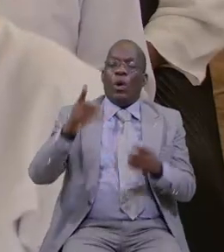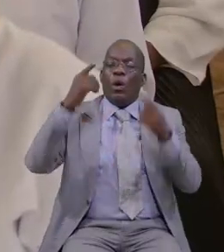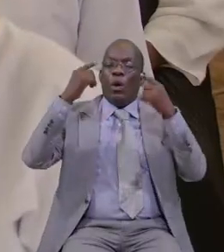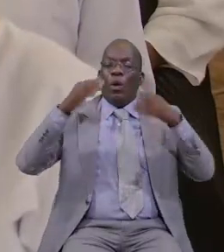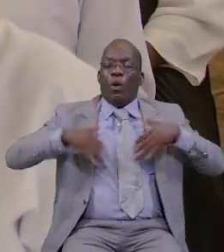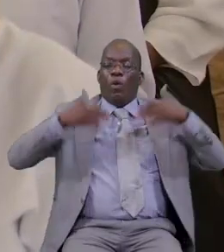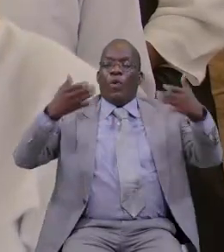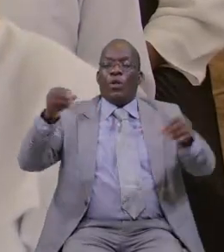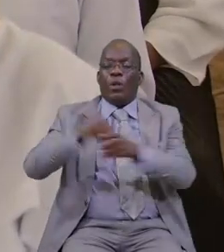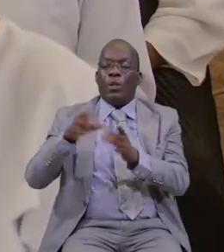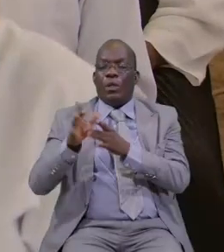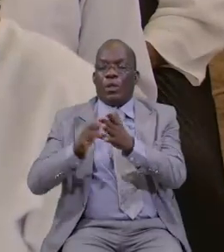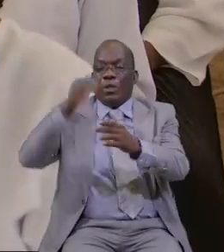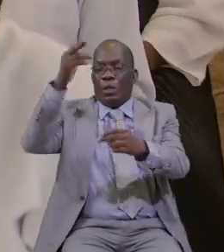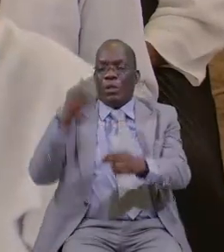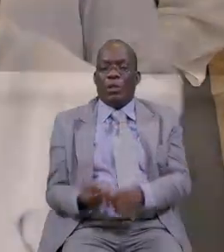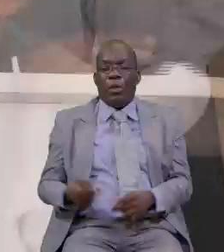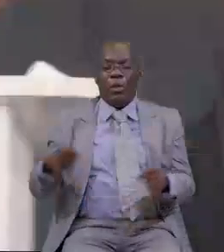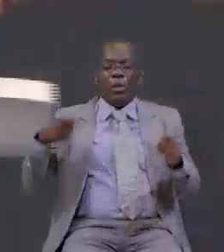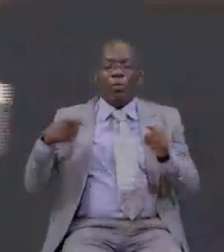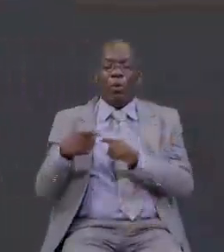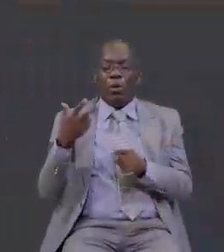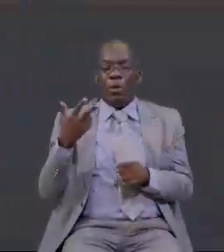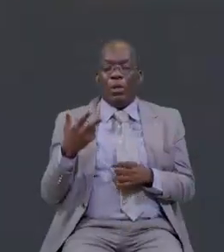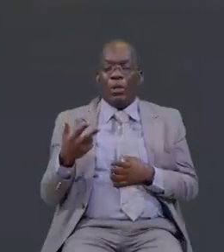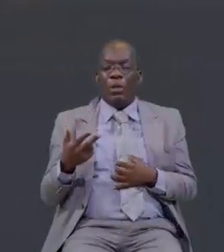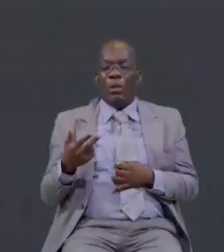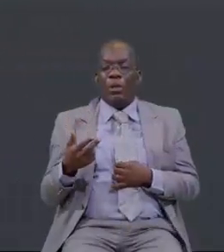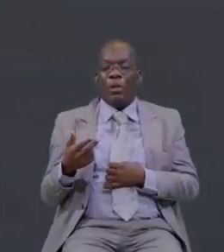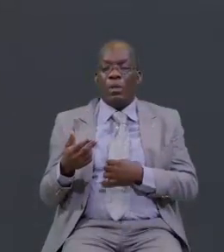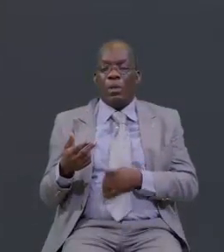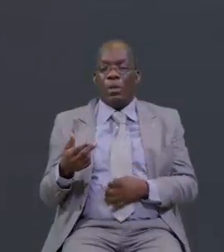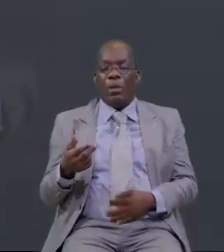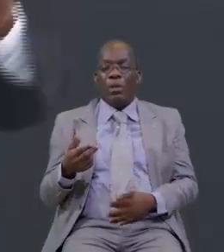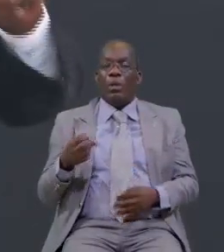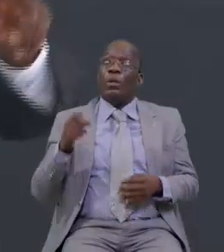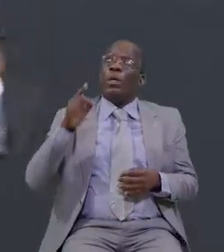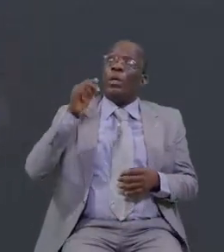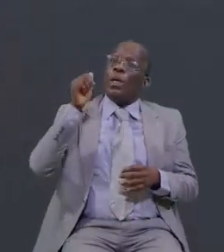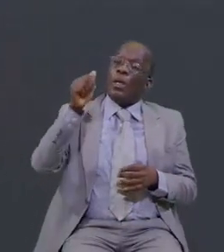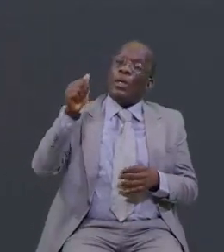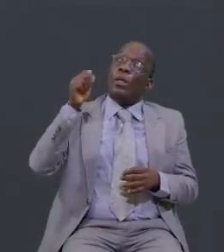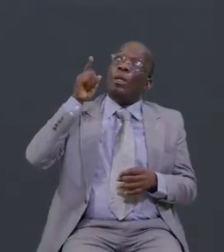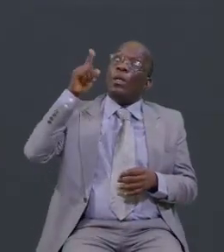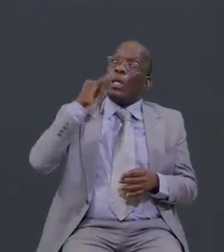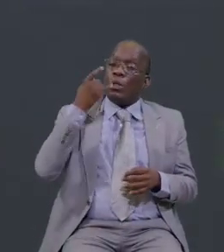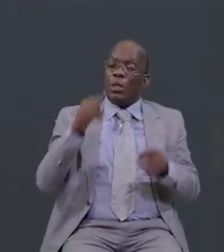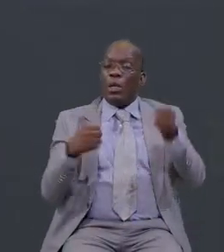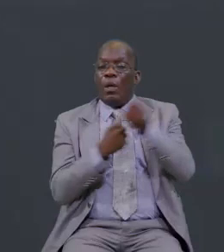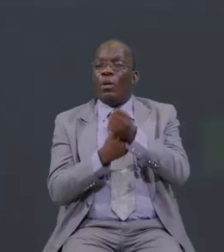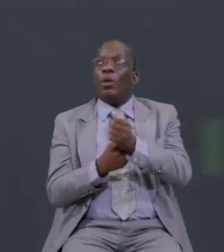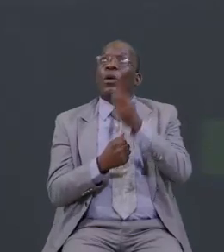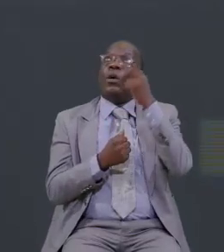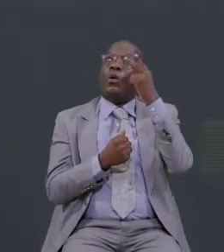name. We're coming to point number 3. A, the advocate. B, the bishop and